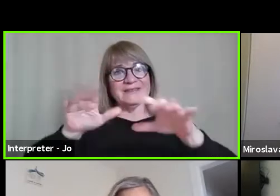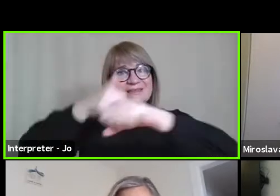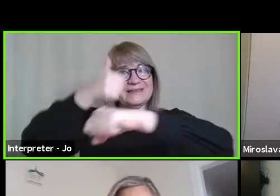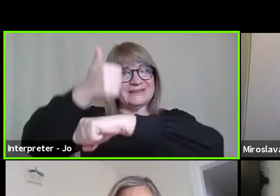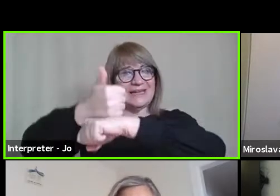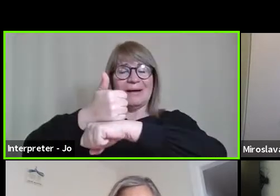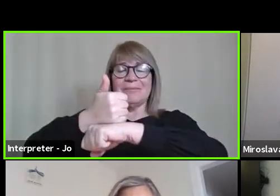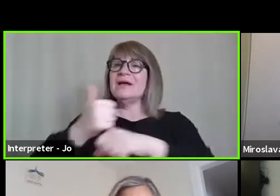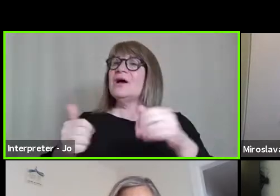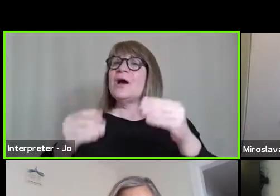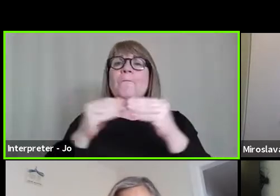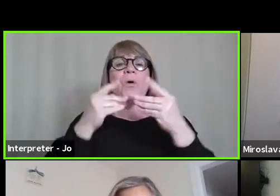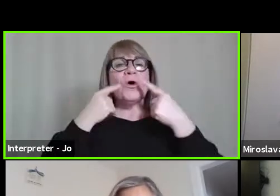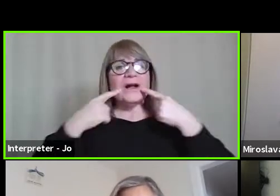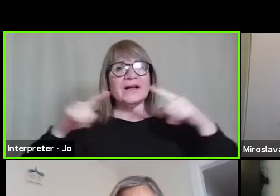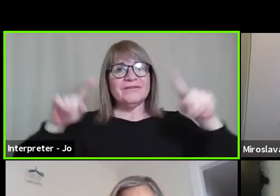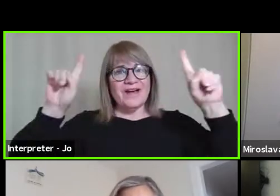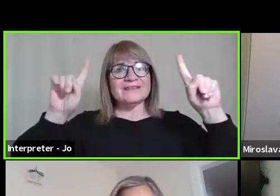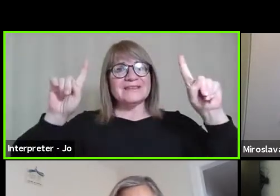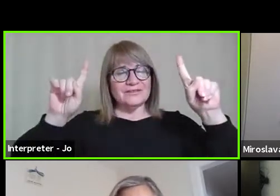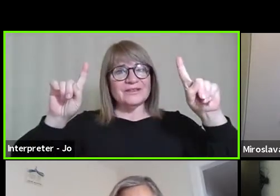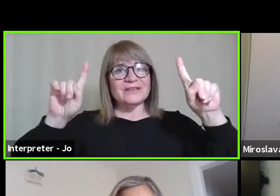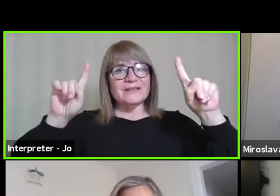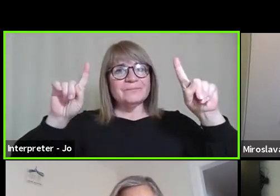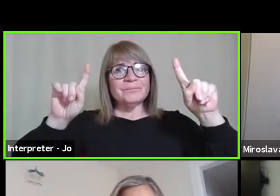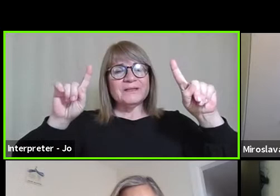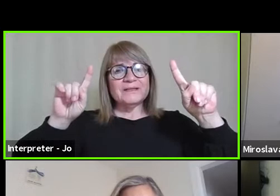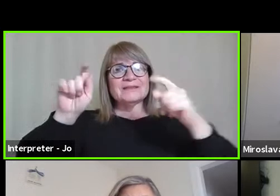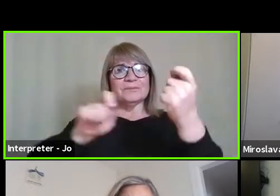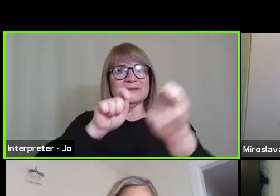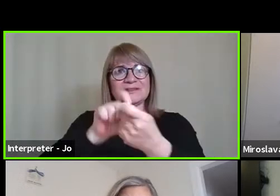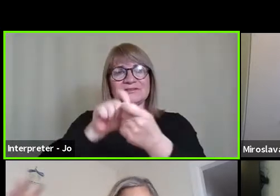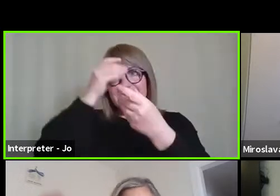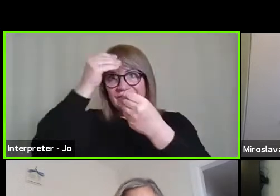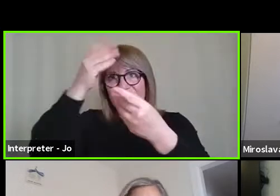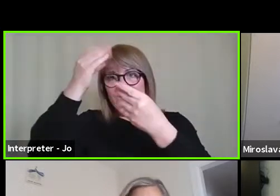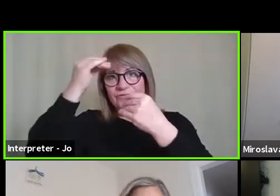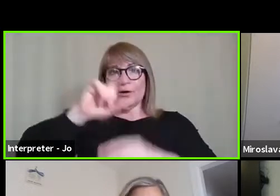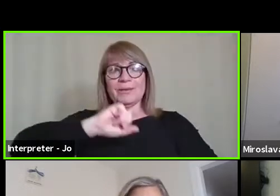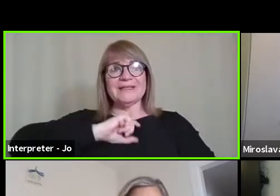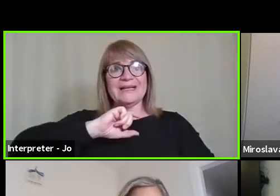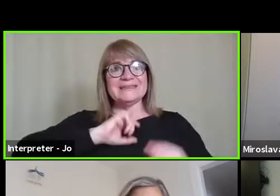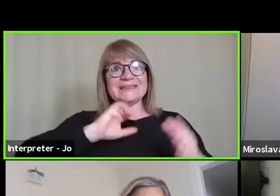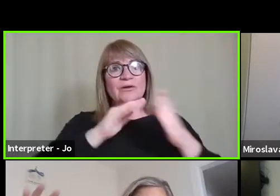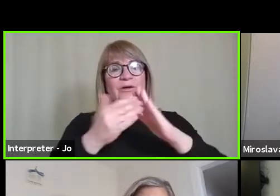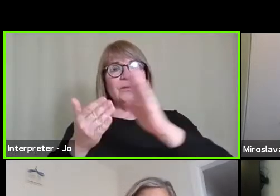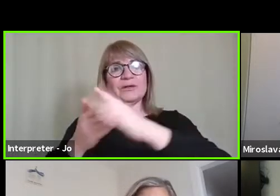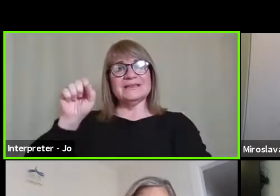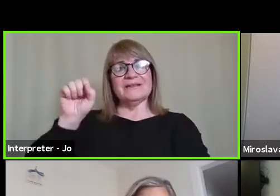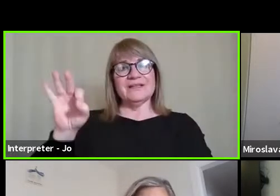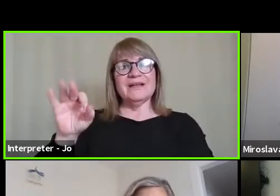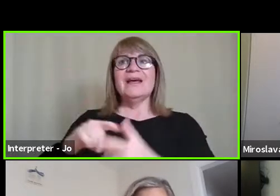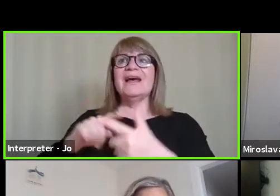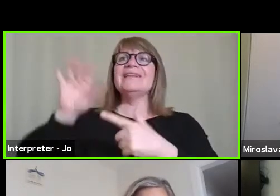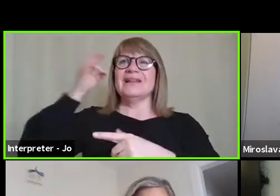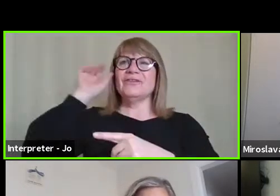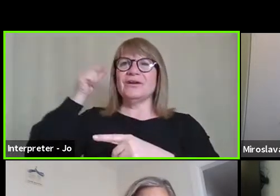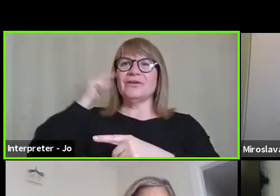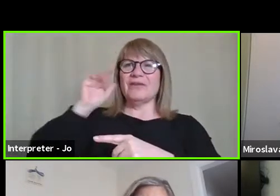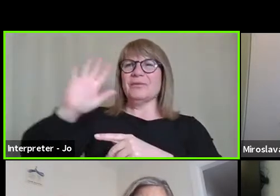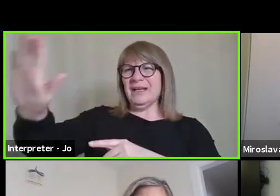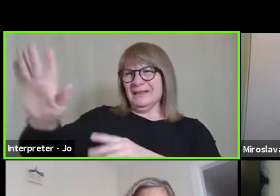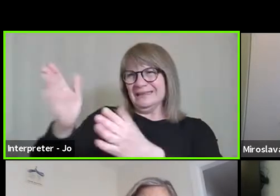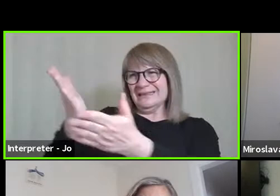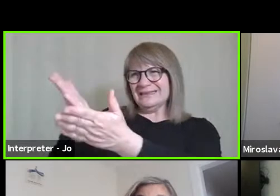getting the word out to um in particular latino communities in san francisco and then the federal government comes in and says we're going to take control of